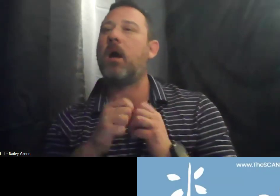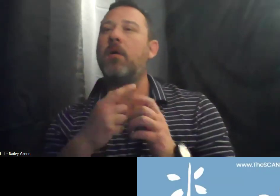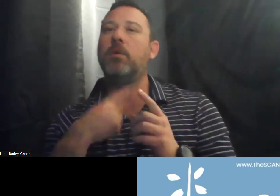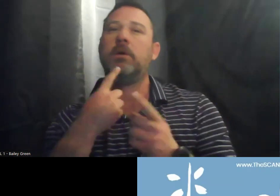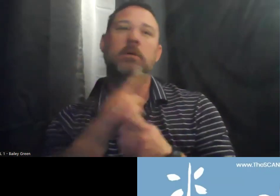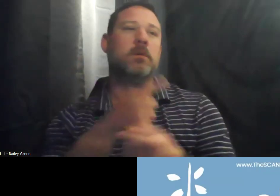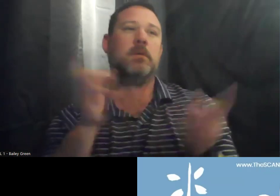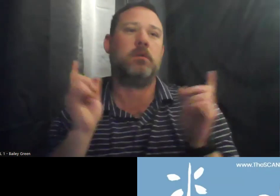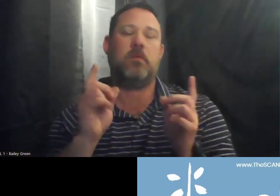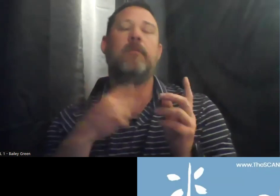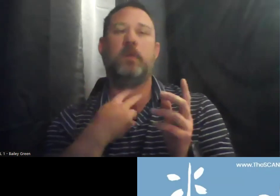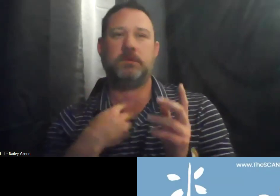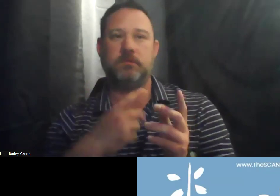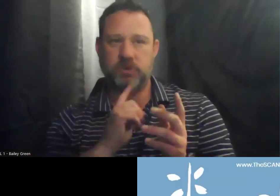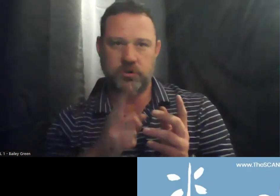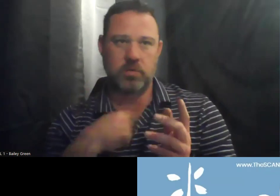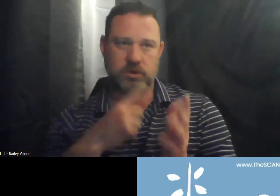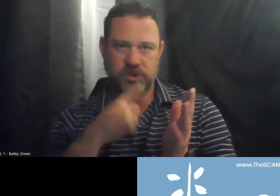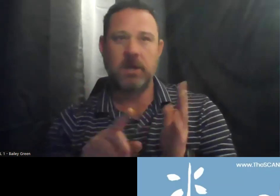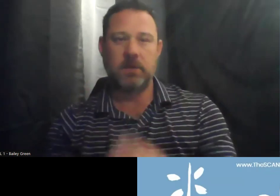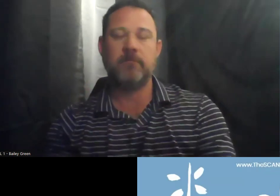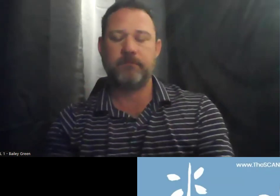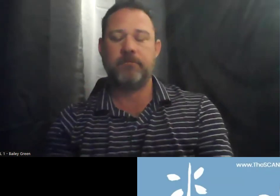those voices and ensure that we're actually checking in?